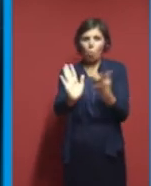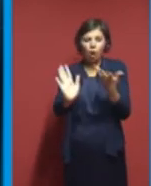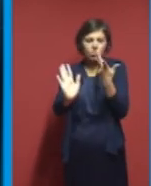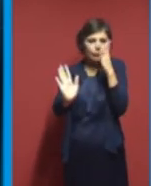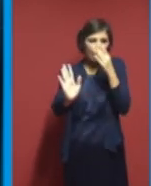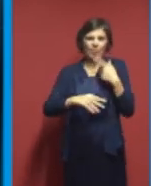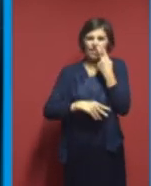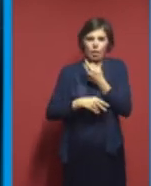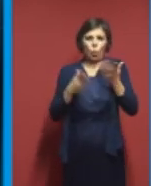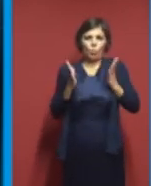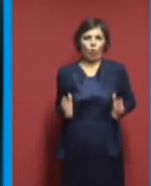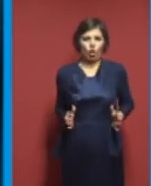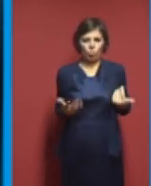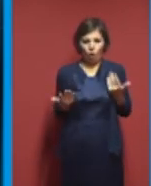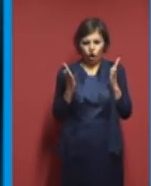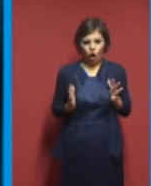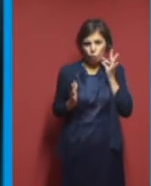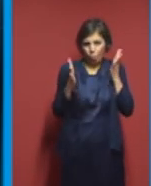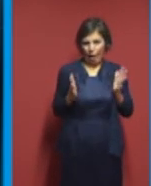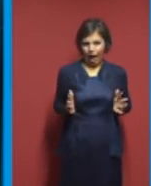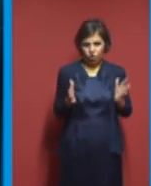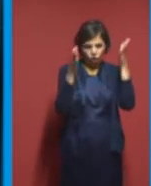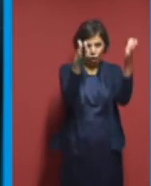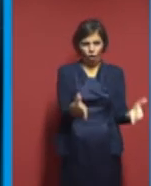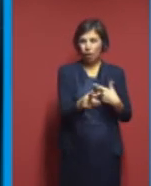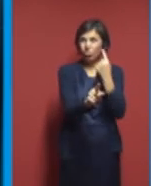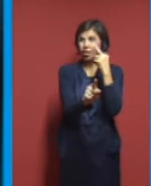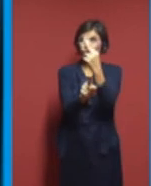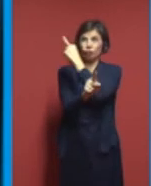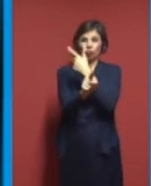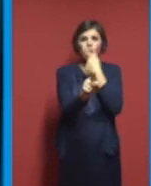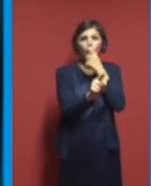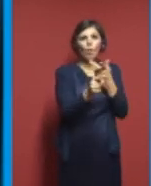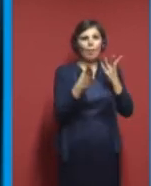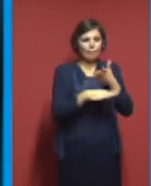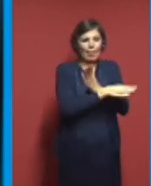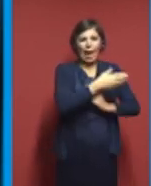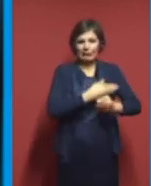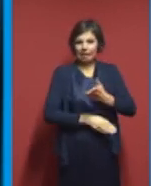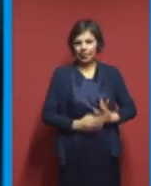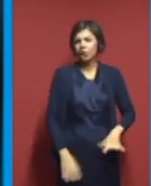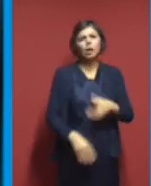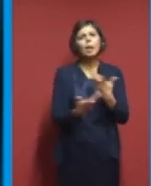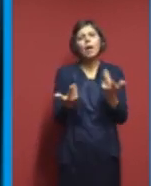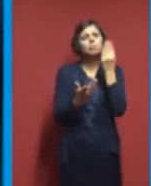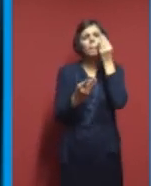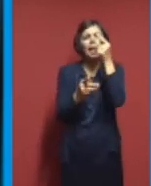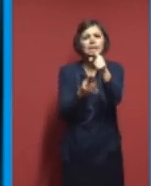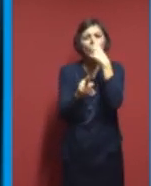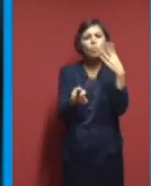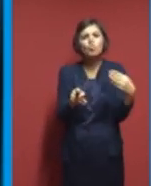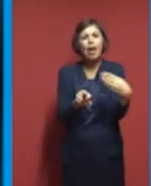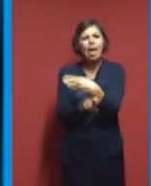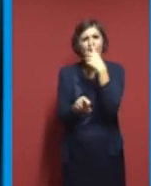electric eels give more current than what we can do with batteries these days. This is an example in Japan where they're